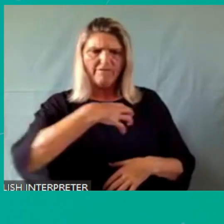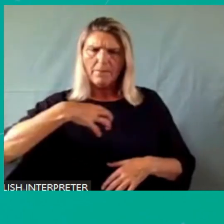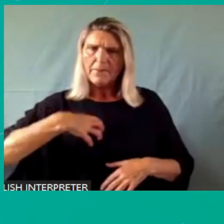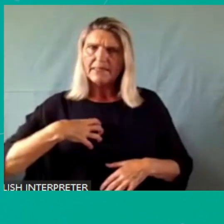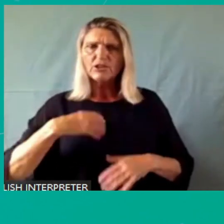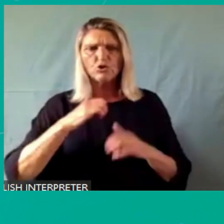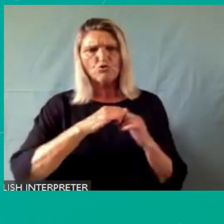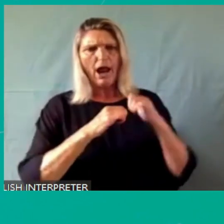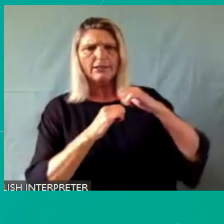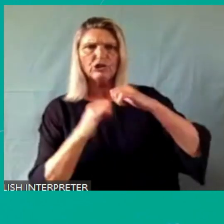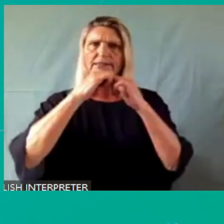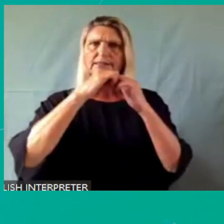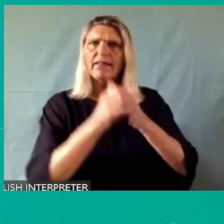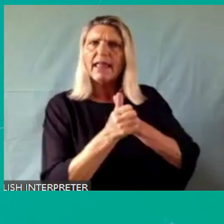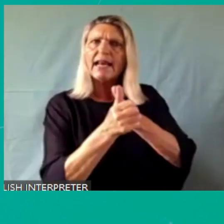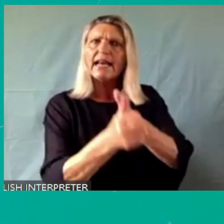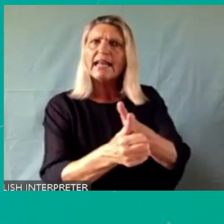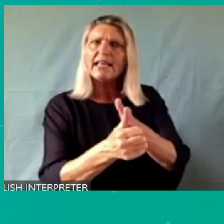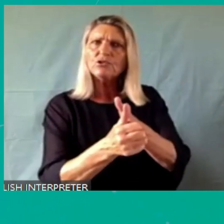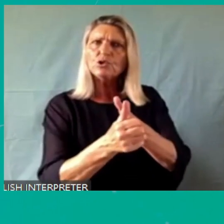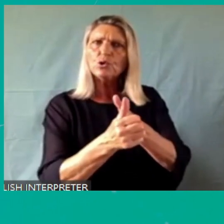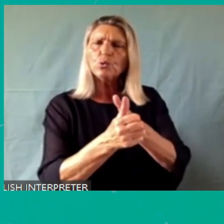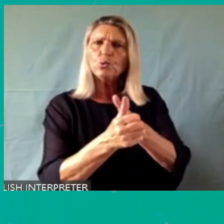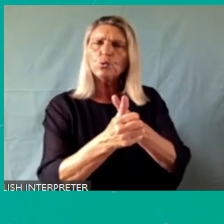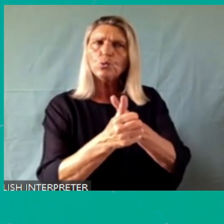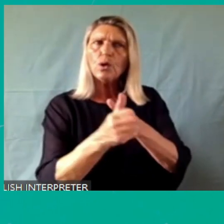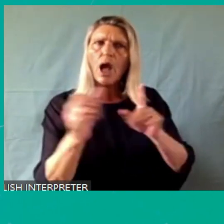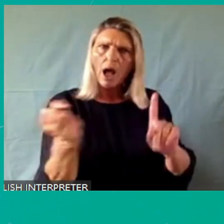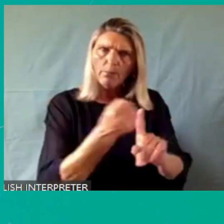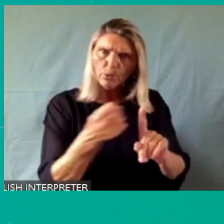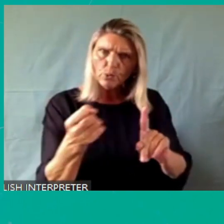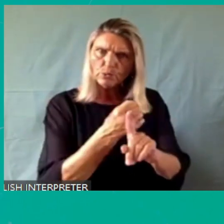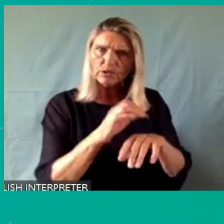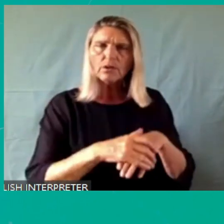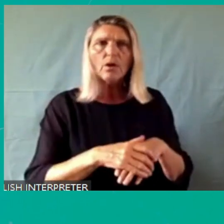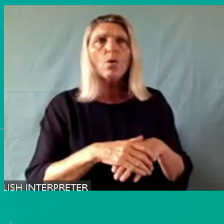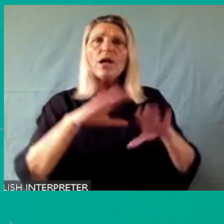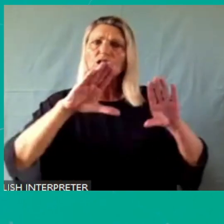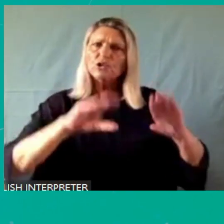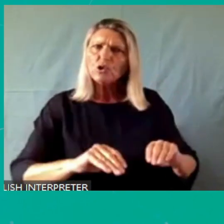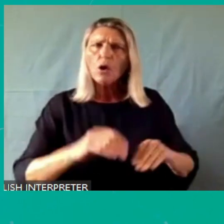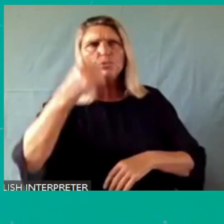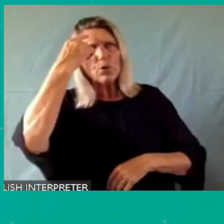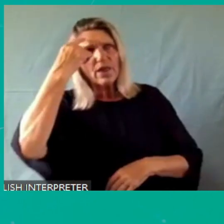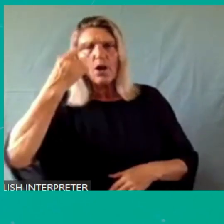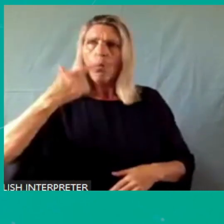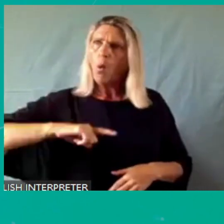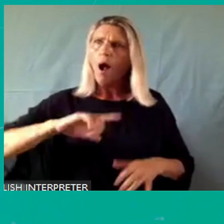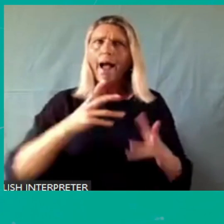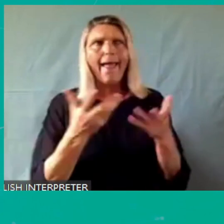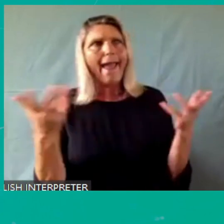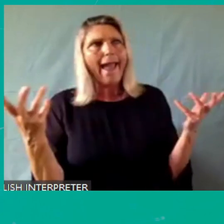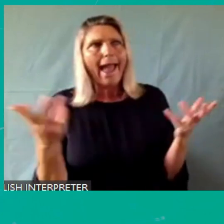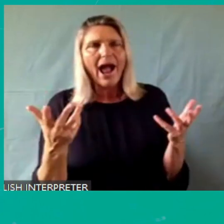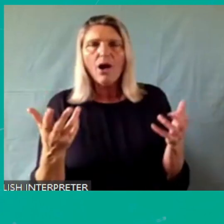tackled. When we think about the structural drivers of violence against disabled people, issues that come to mind